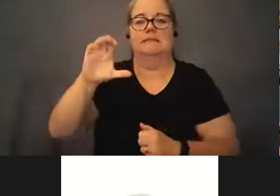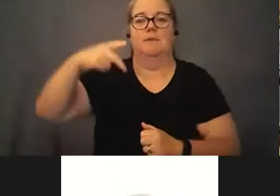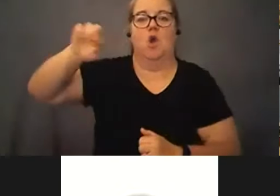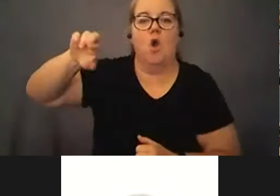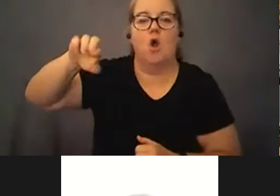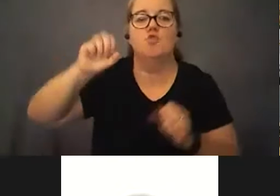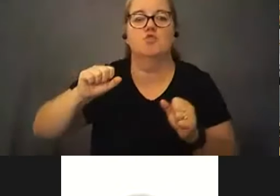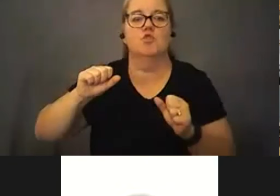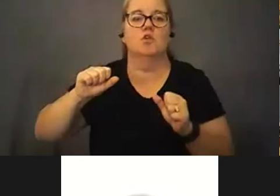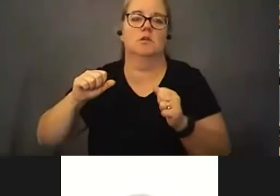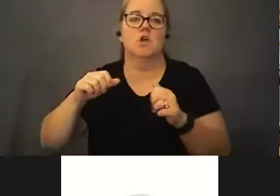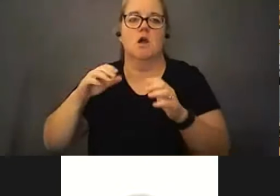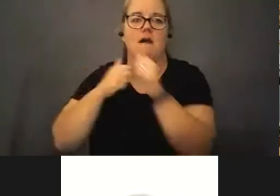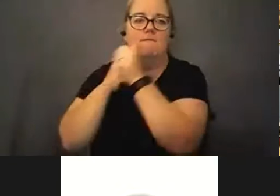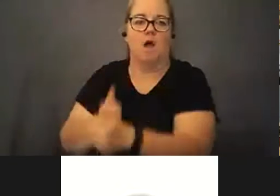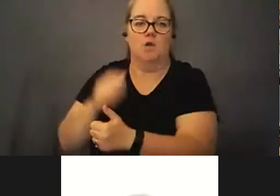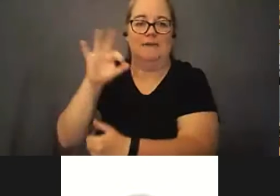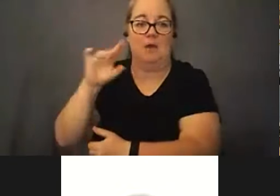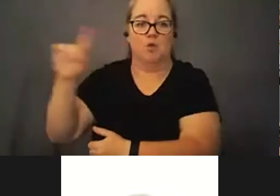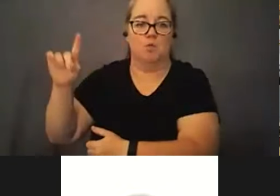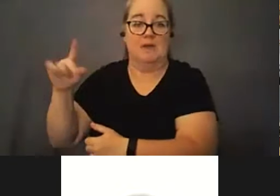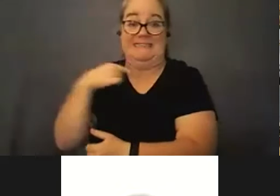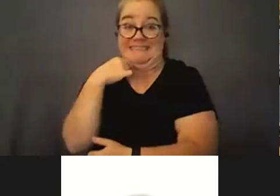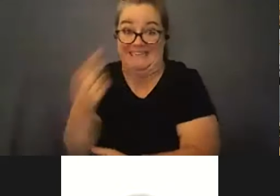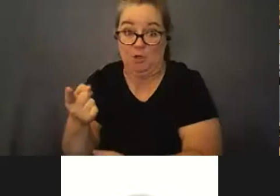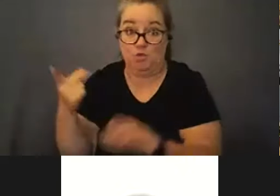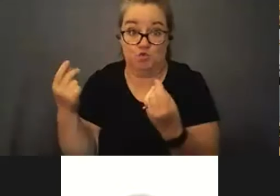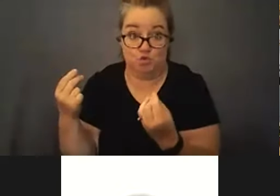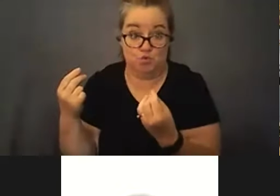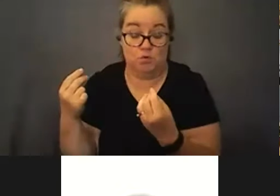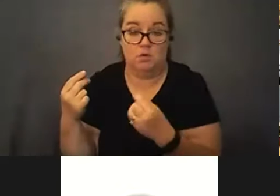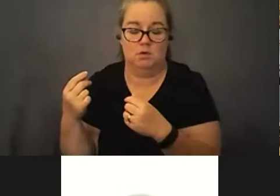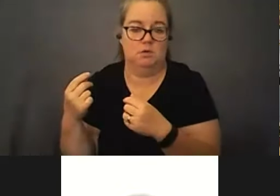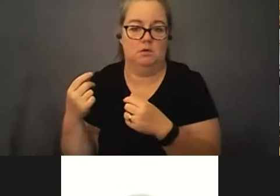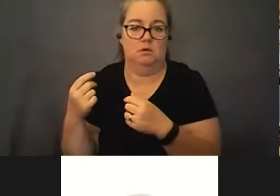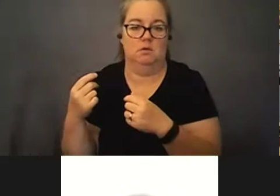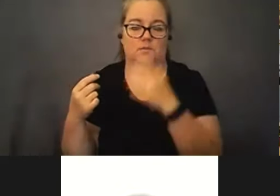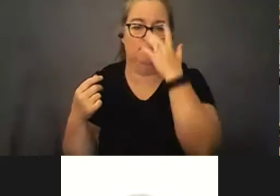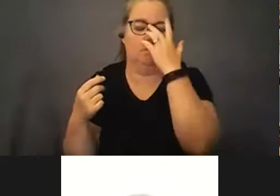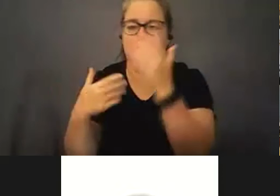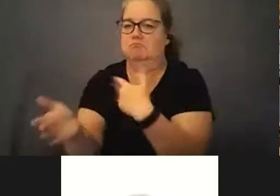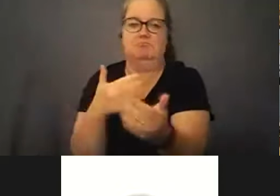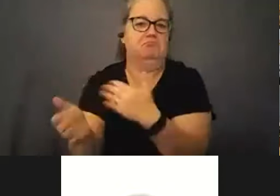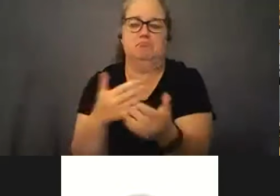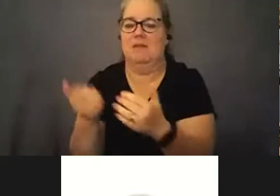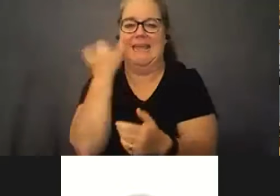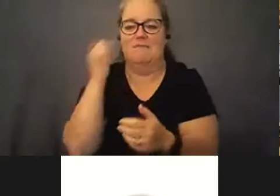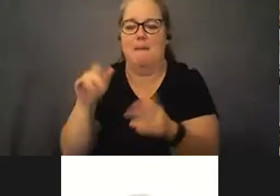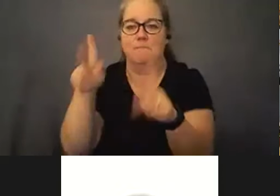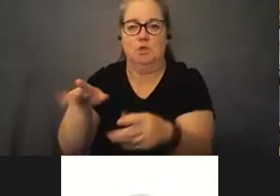following what the 911 operator says to you. It doesn't matter, even if they